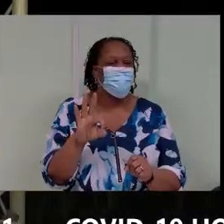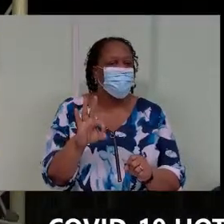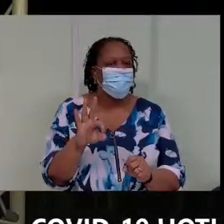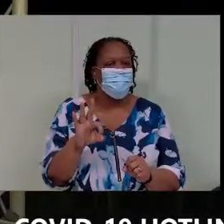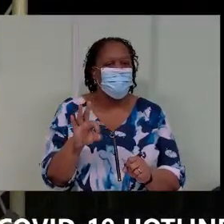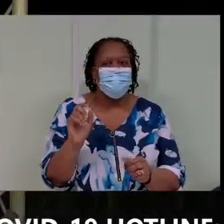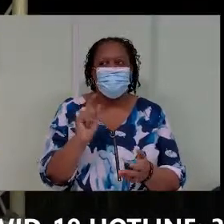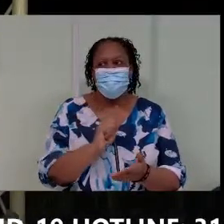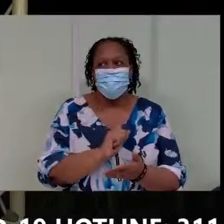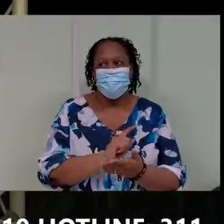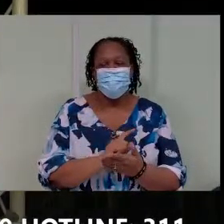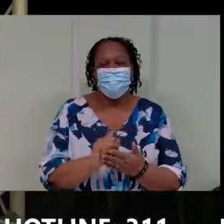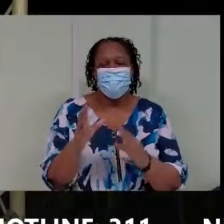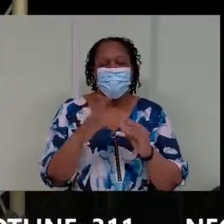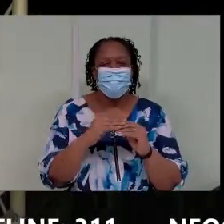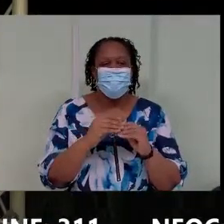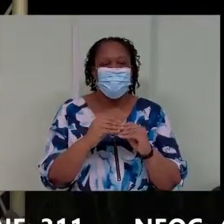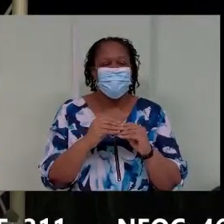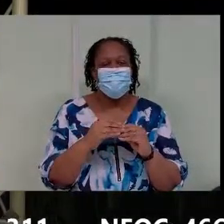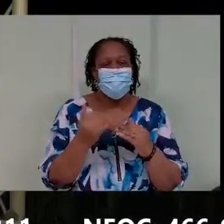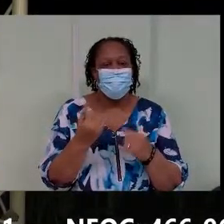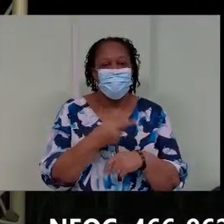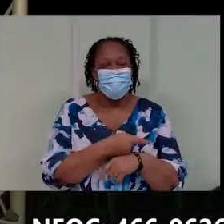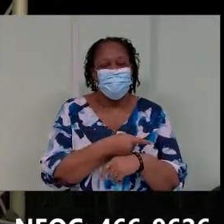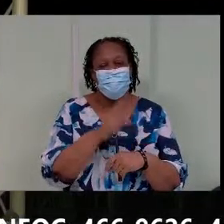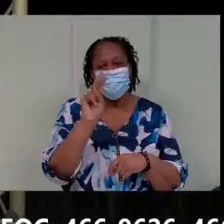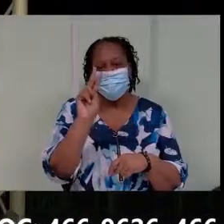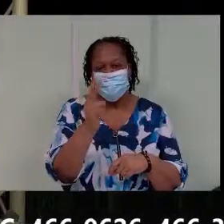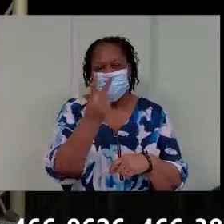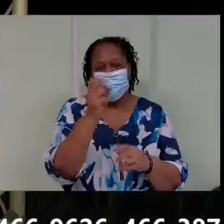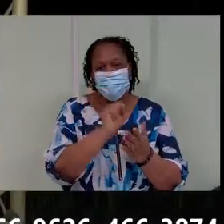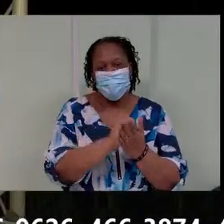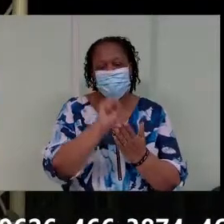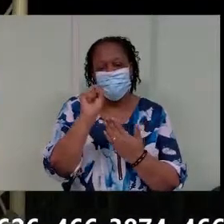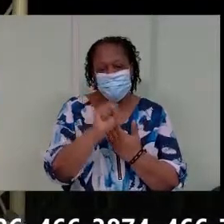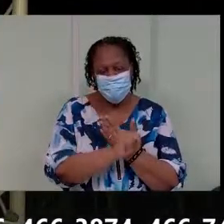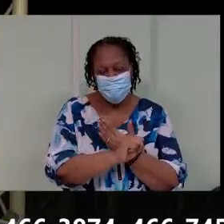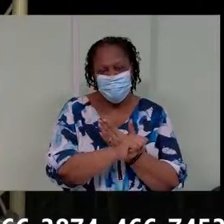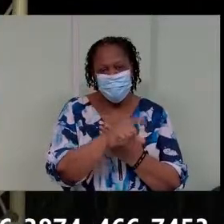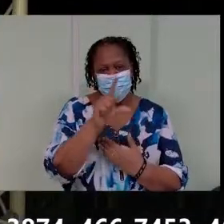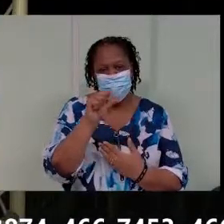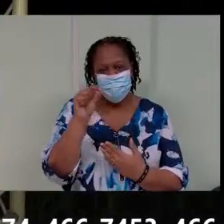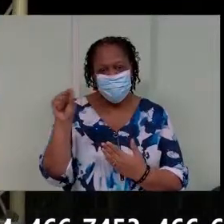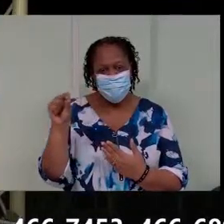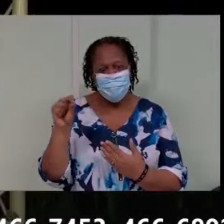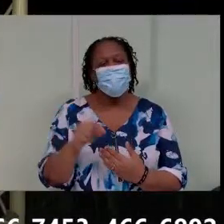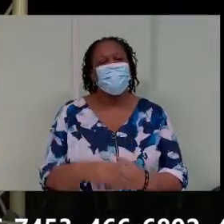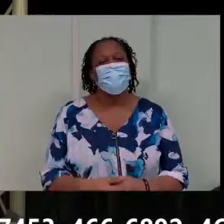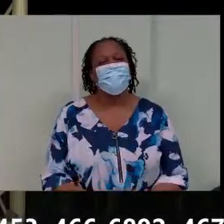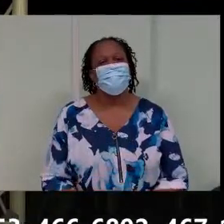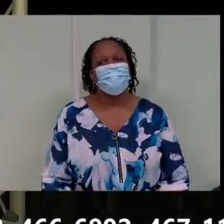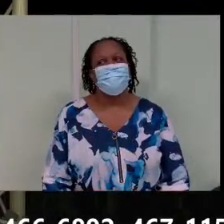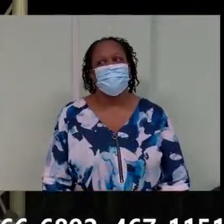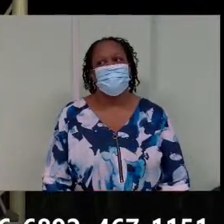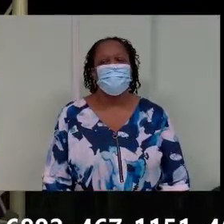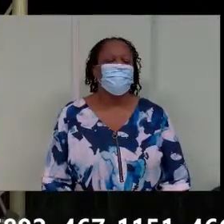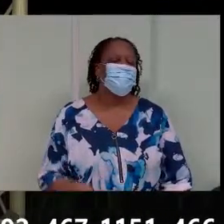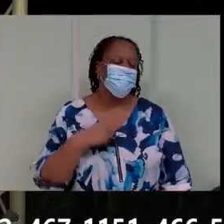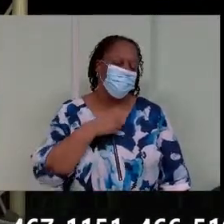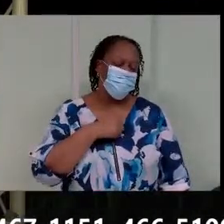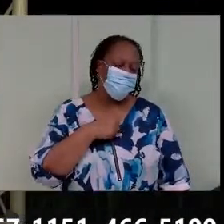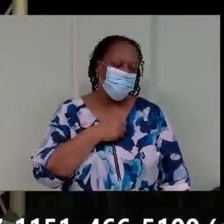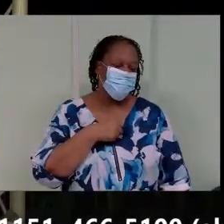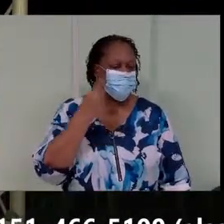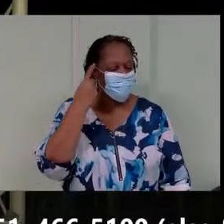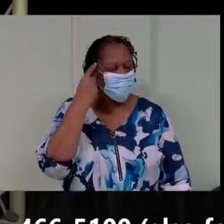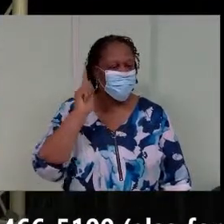COVID-19 weekly briefing today, the 2nd of September 2020. We do apologize